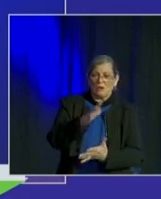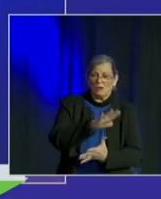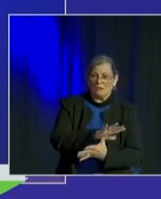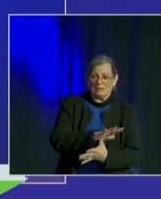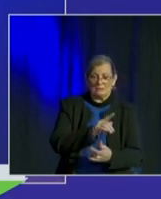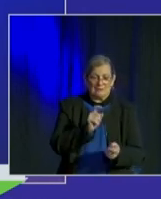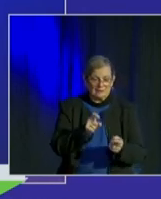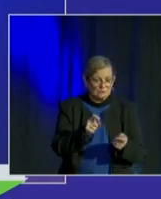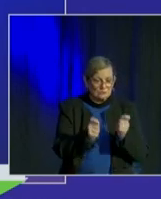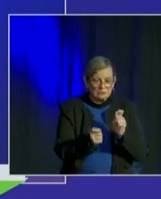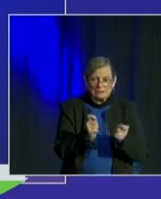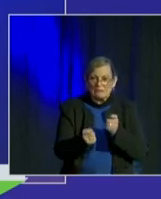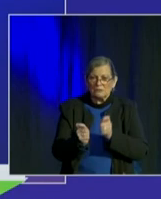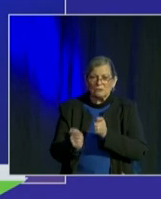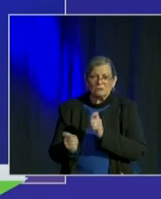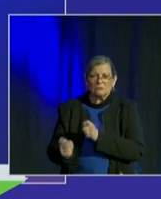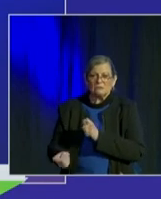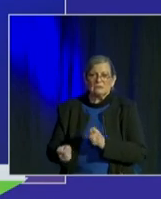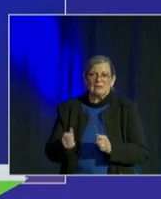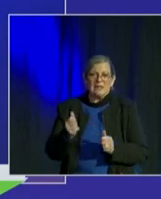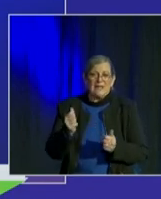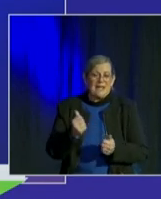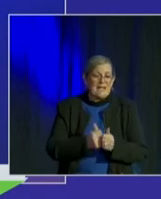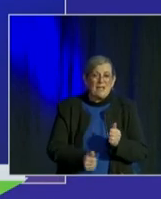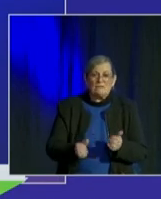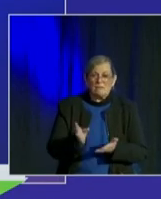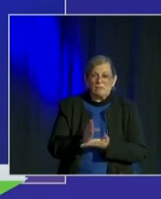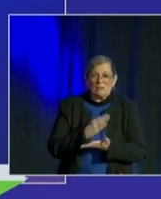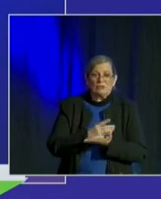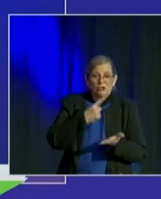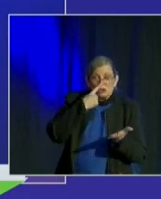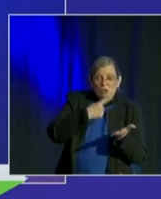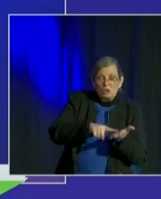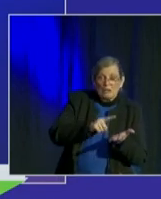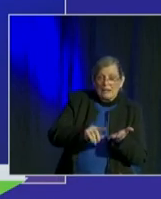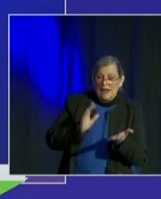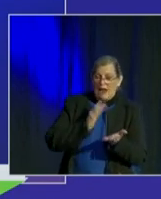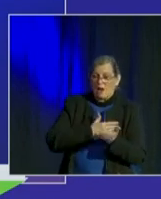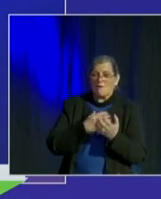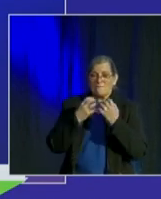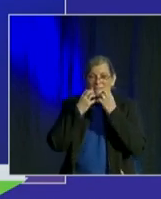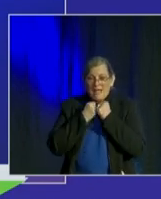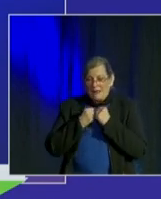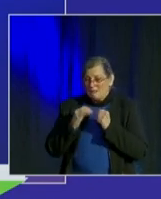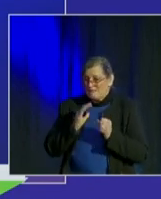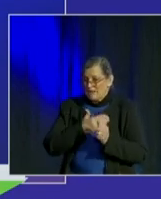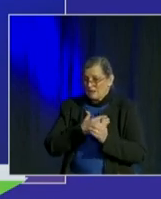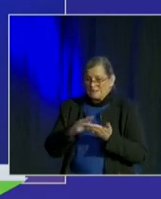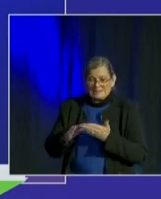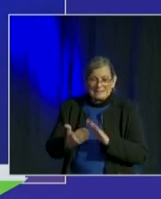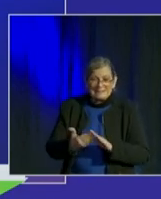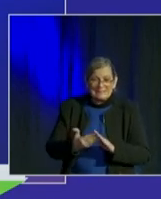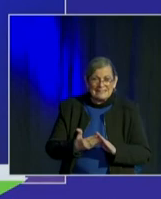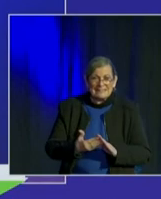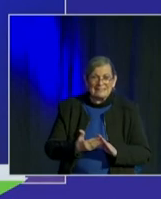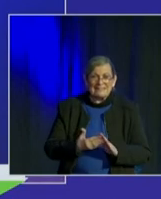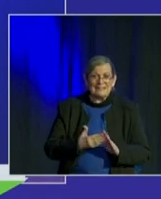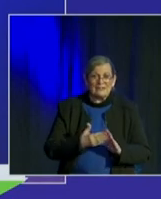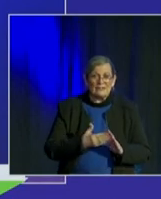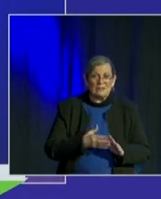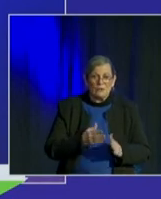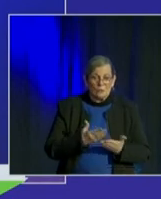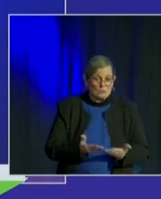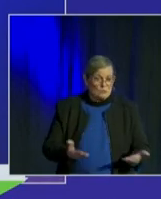values as a city. It reflects the available resources that we have. And this year, it's even more